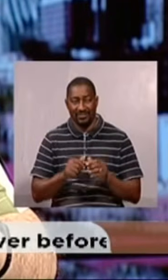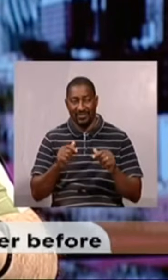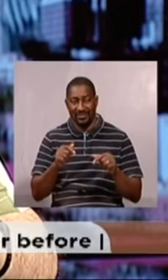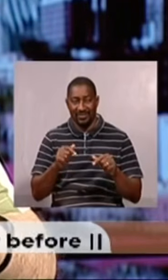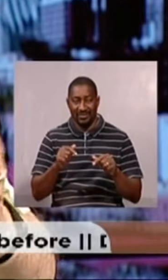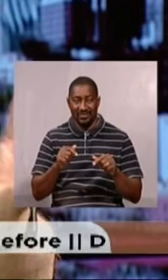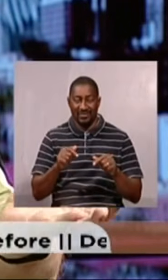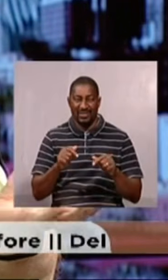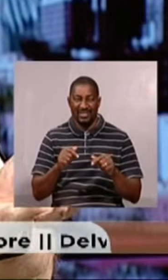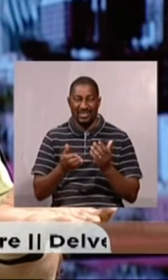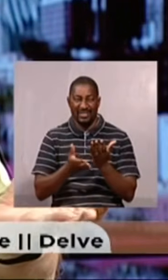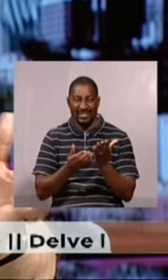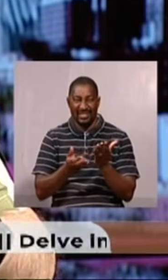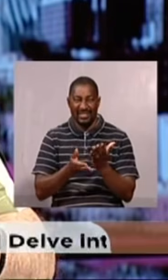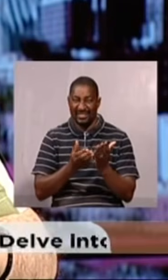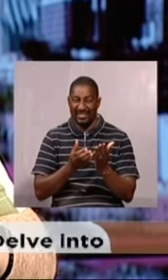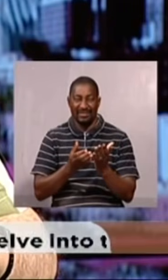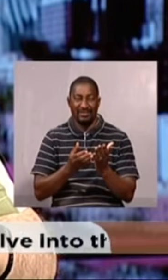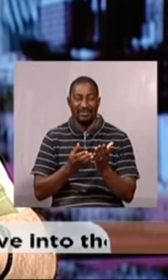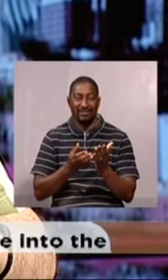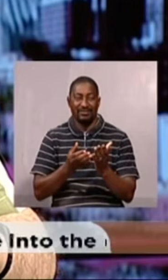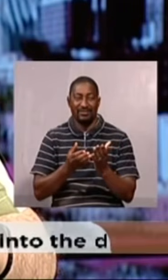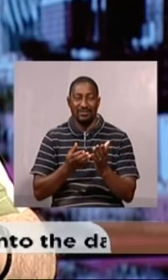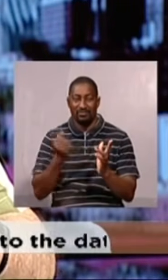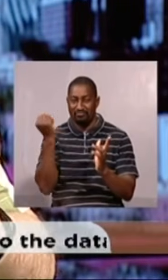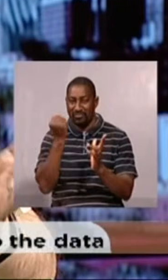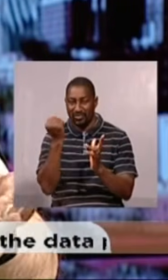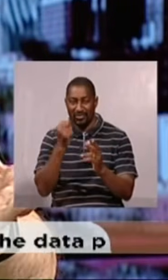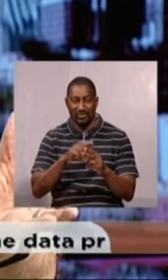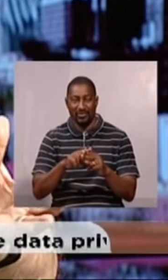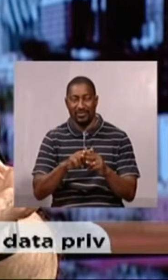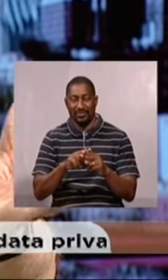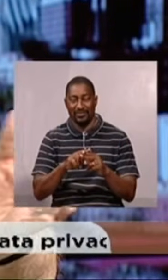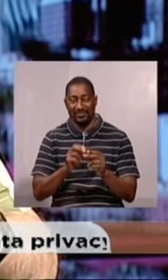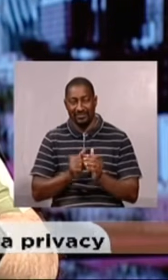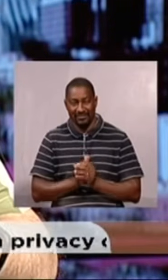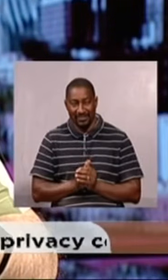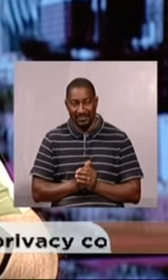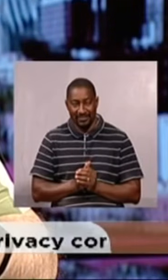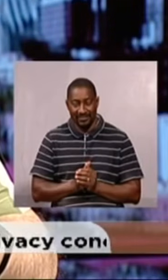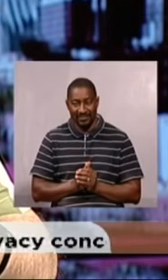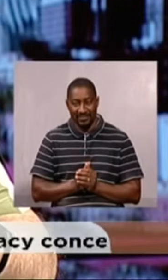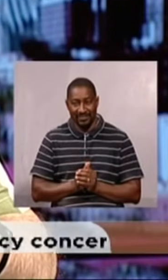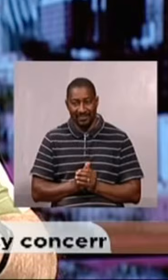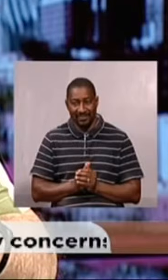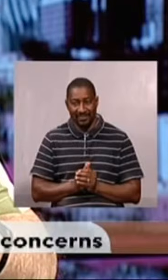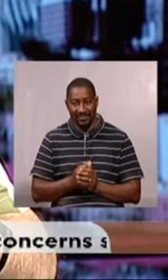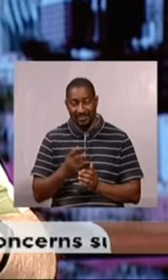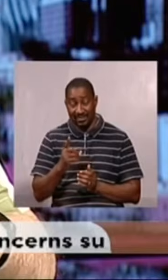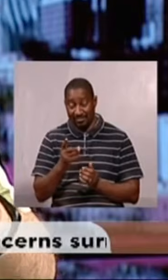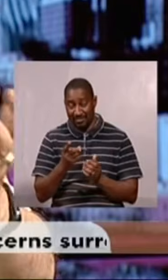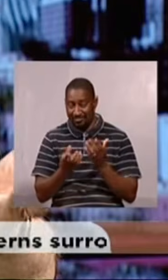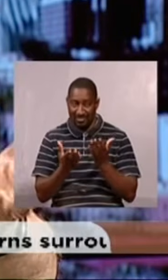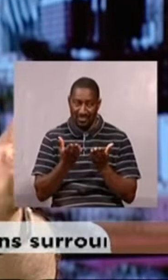open to abuse as well as freedom of expression. So it's good in some ways, but we probably do need some